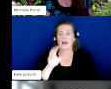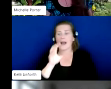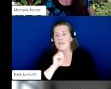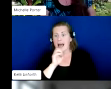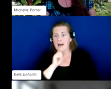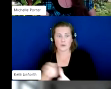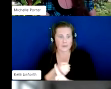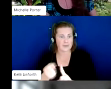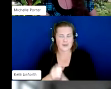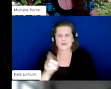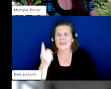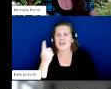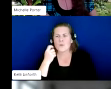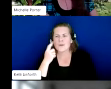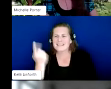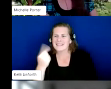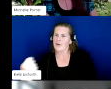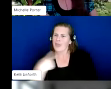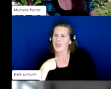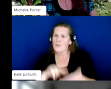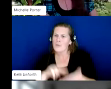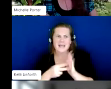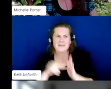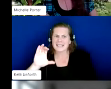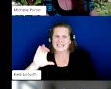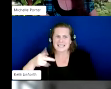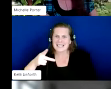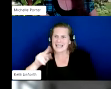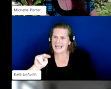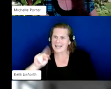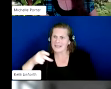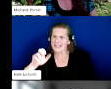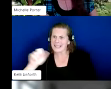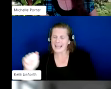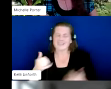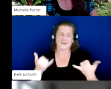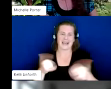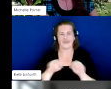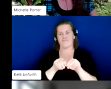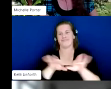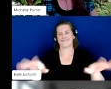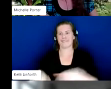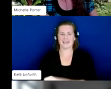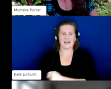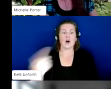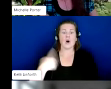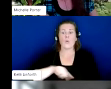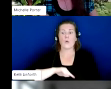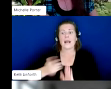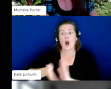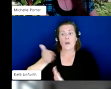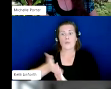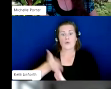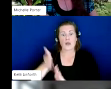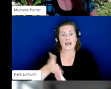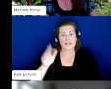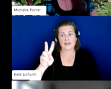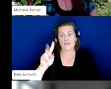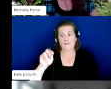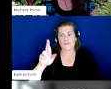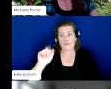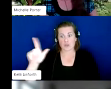this is who we are. And we are a pan-Canadian organization that operates virtually out of Vancouver,